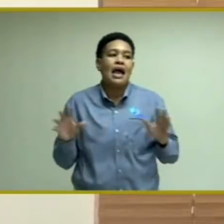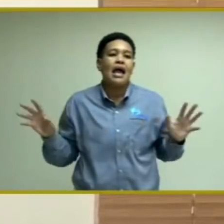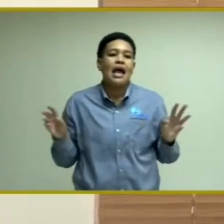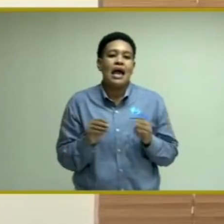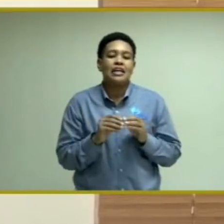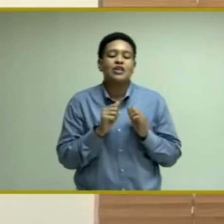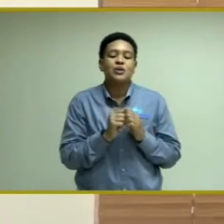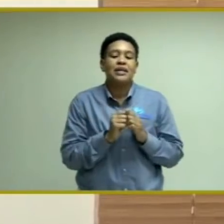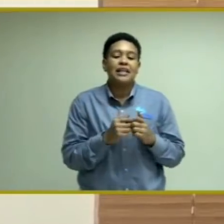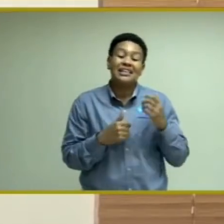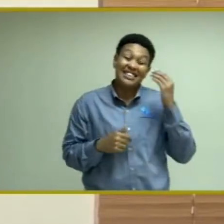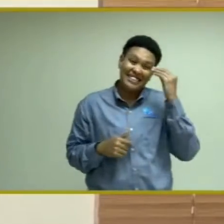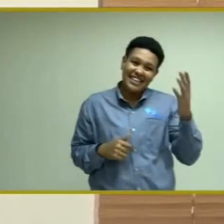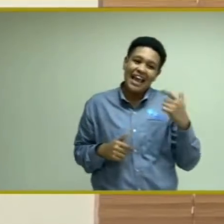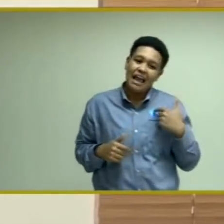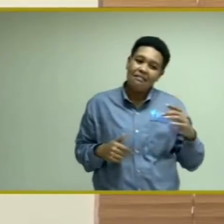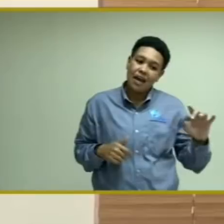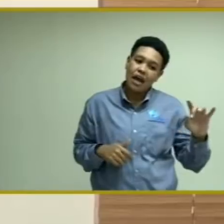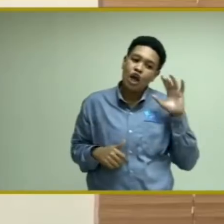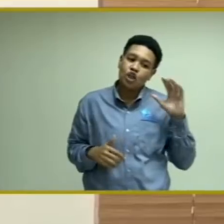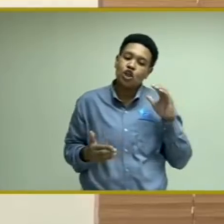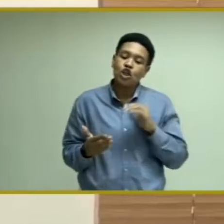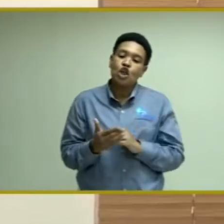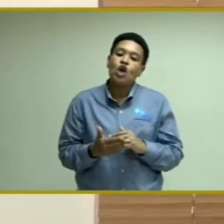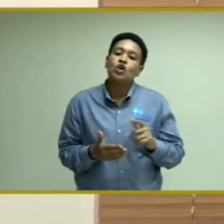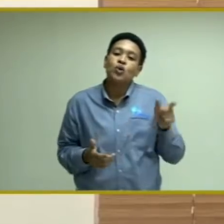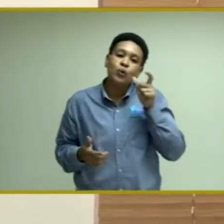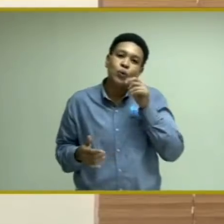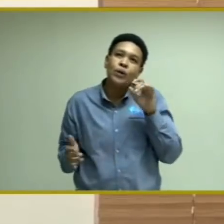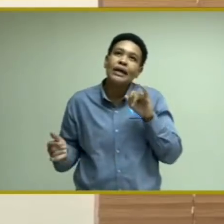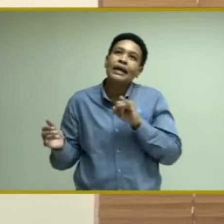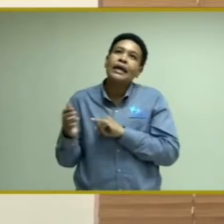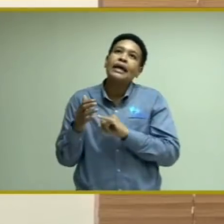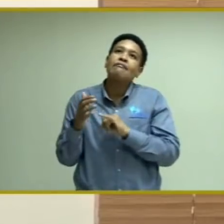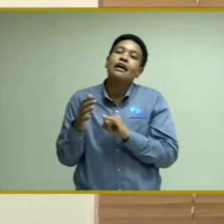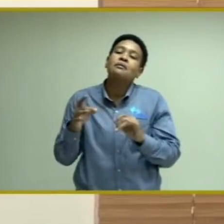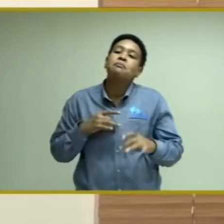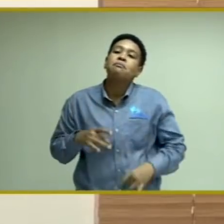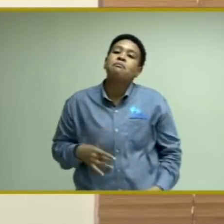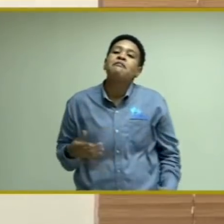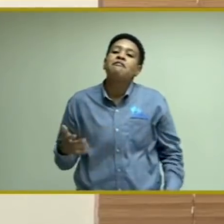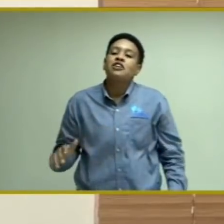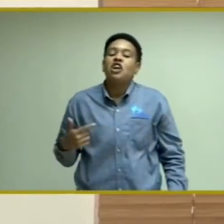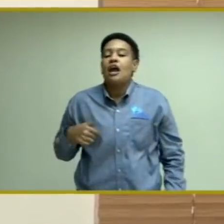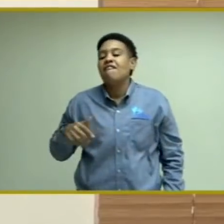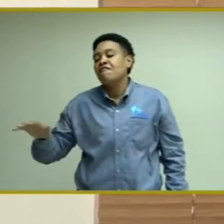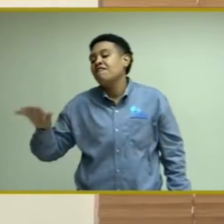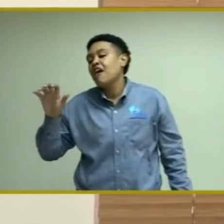and say that, okay, I have 800,000 that have been infected, and I have